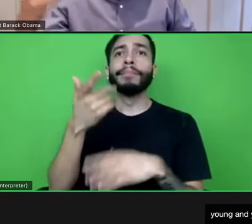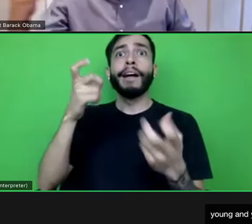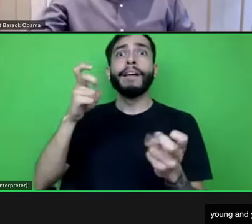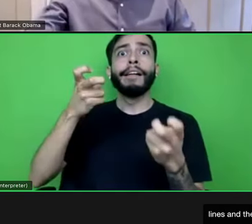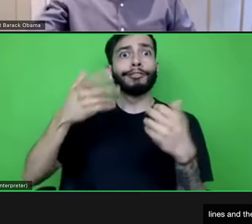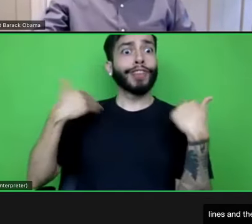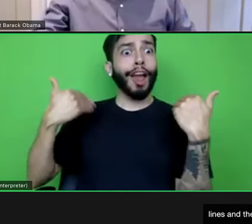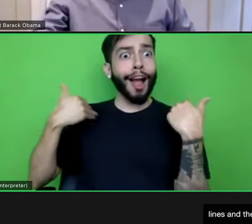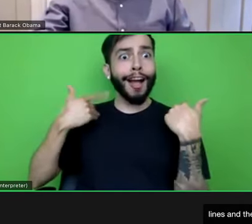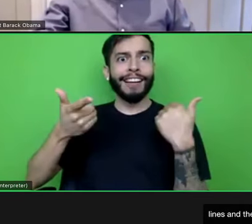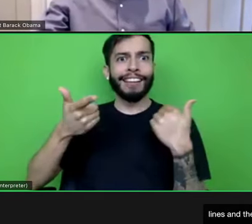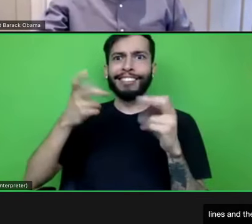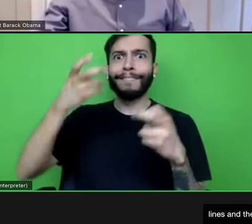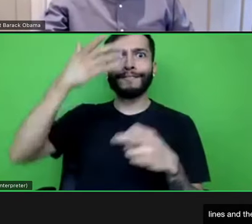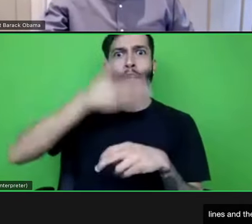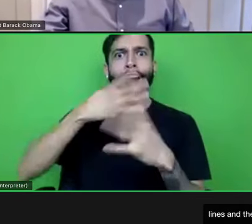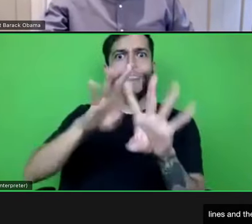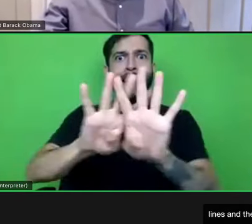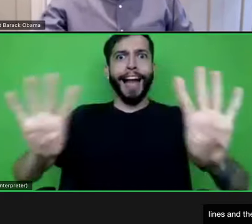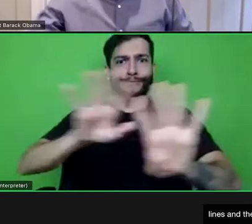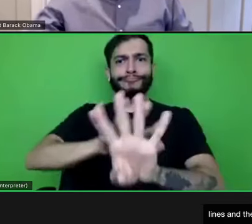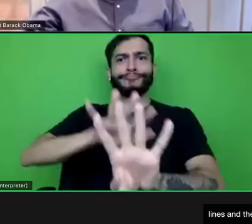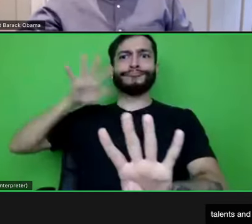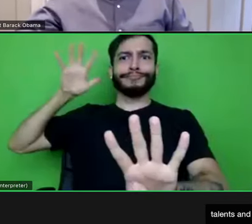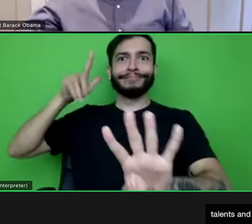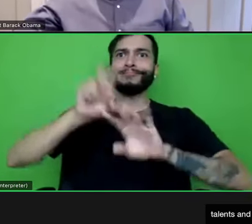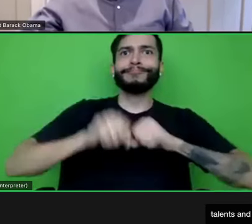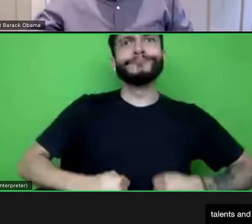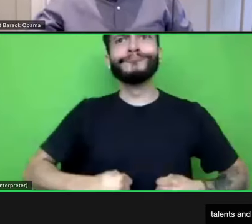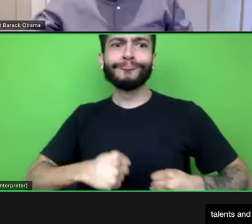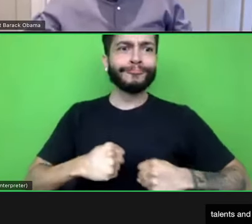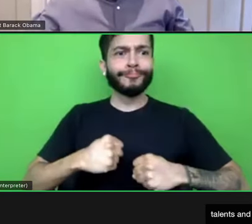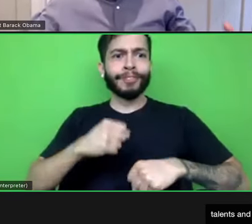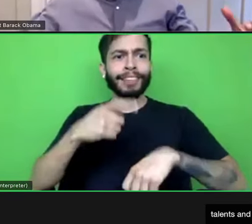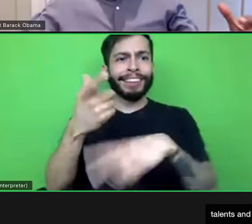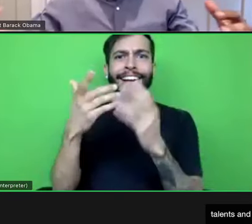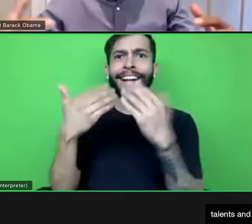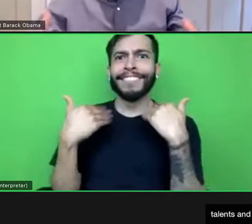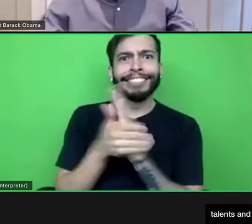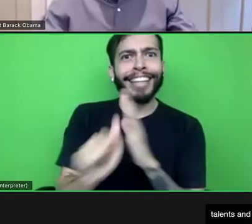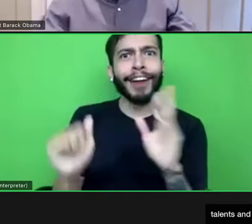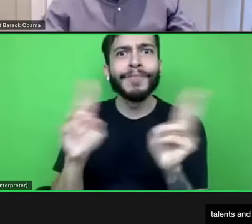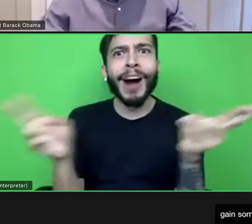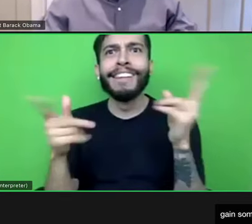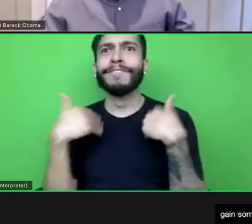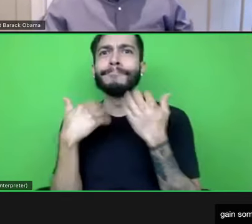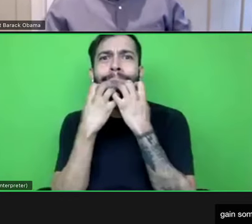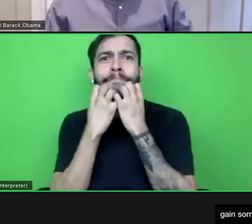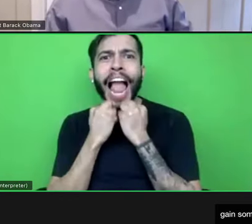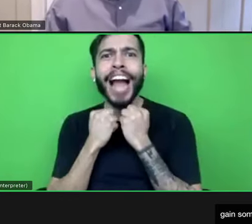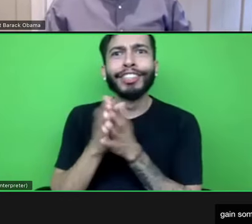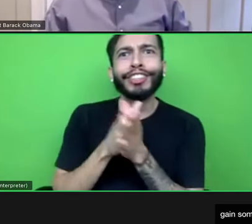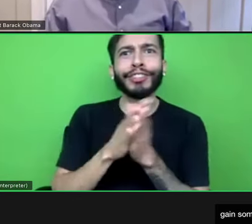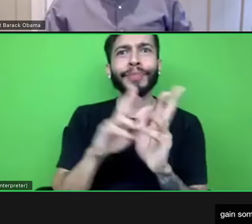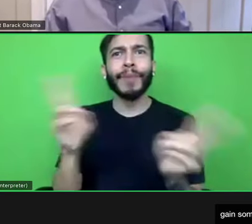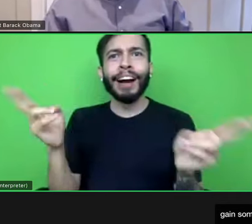passion, you gain some notoriety and you become a spokesperson and a public